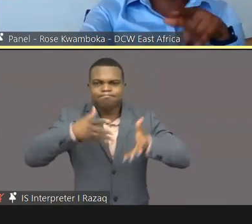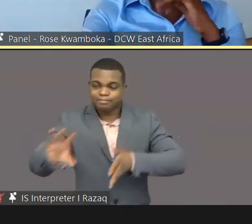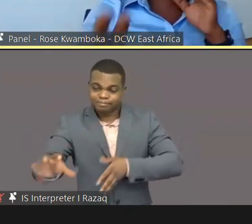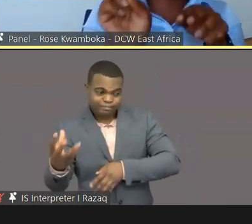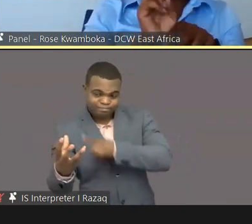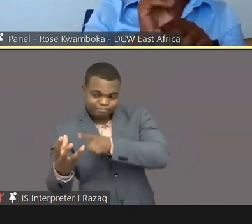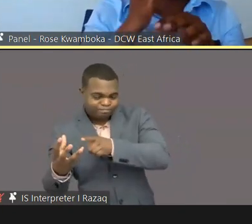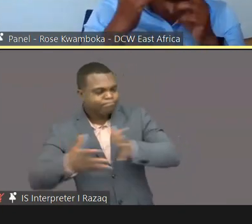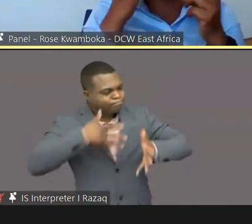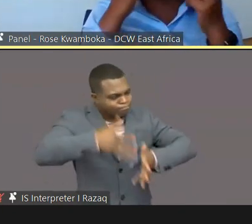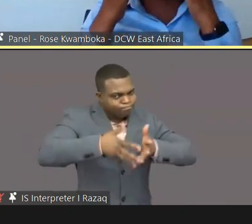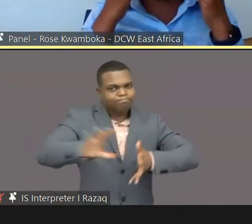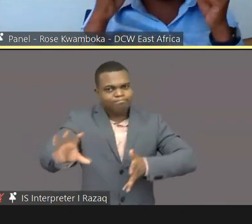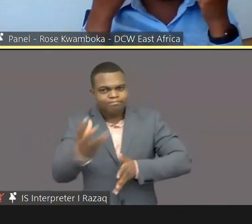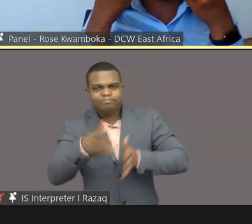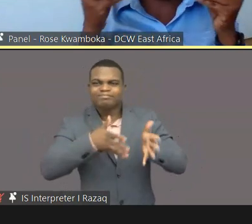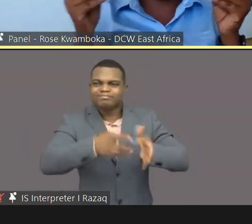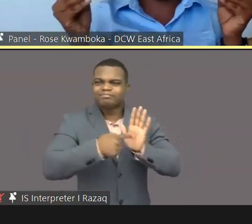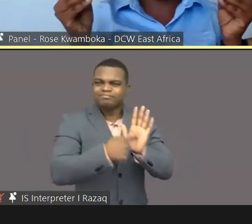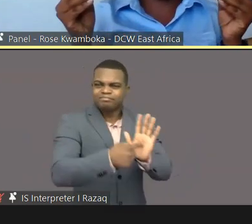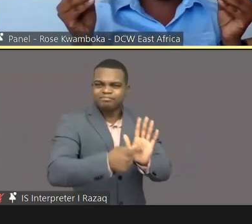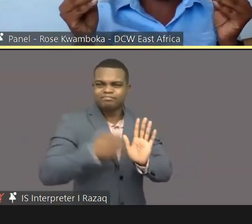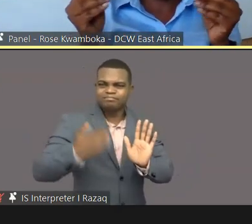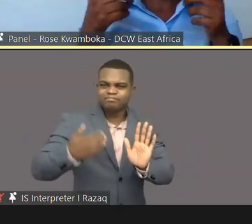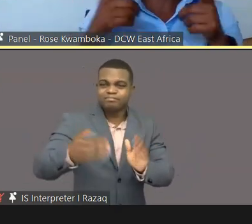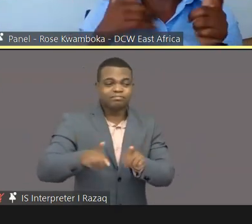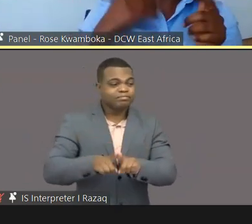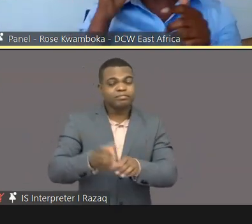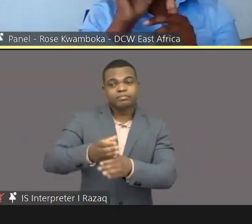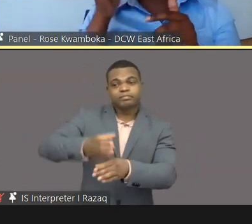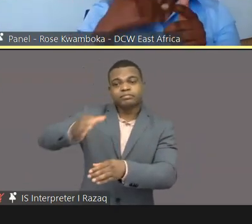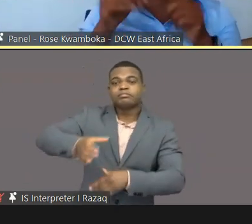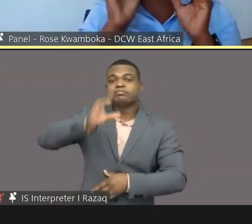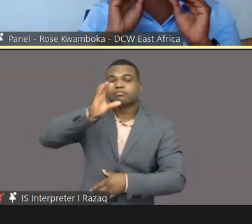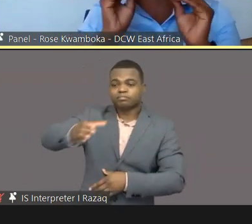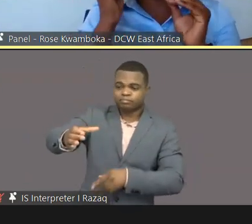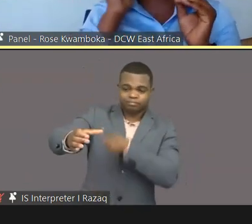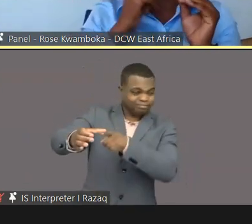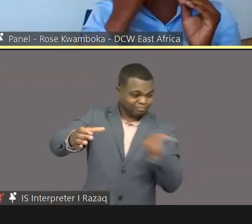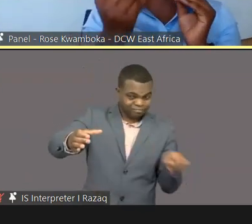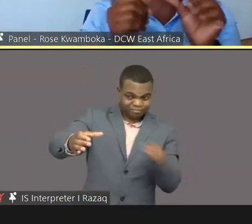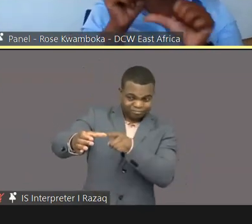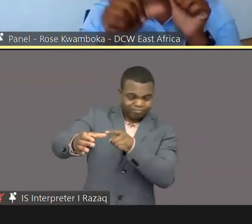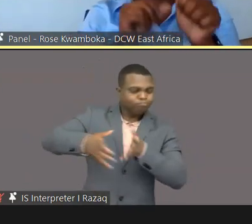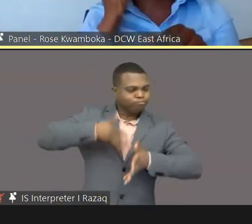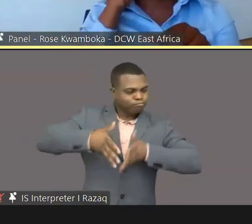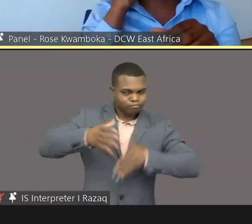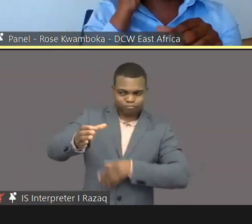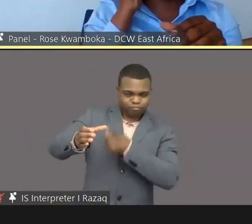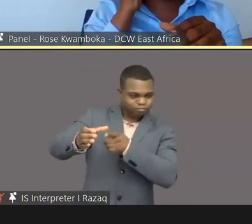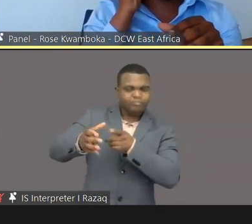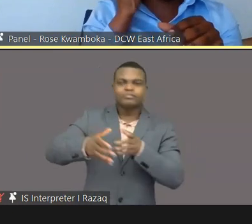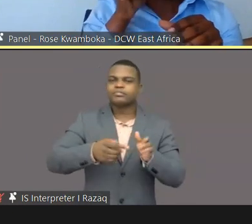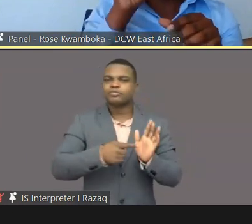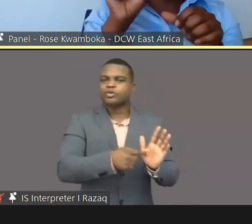The second tip is the use of visual materials. Let's assume you want to teach the deaf child